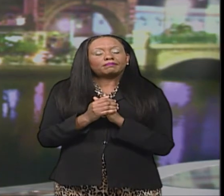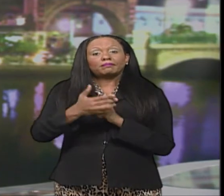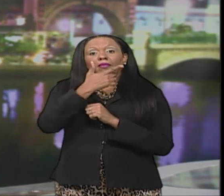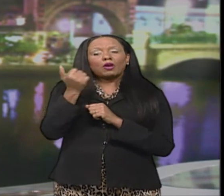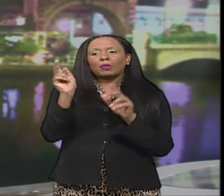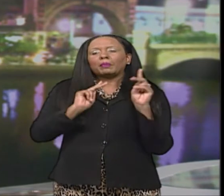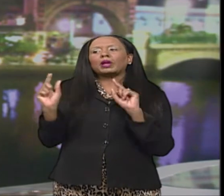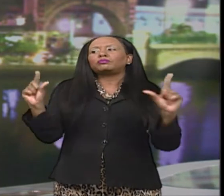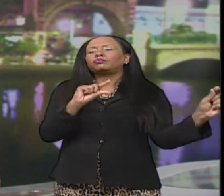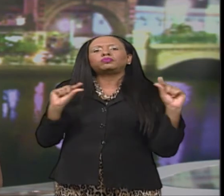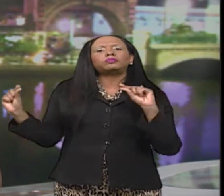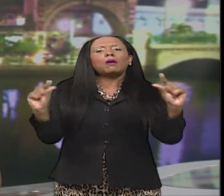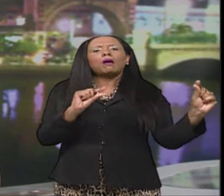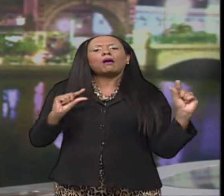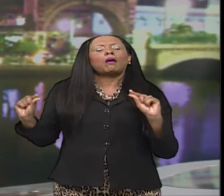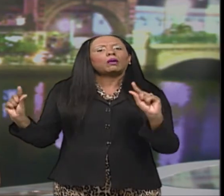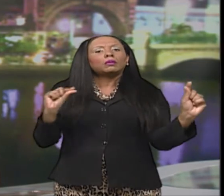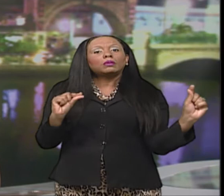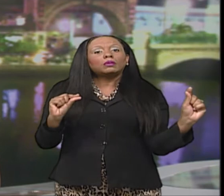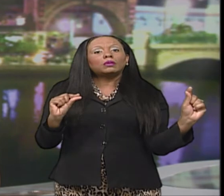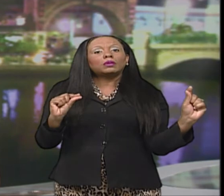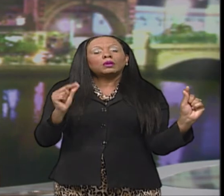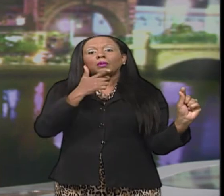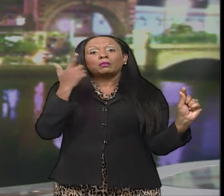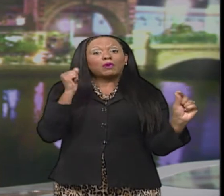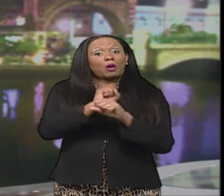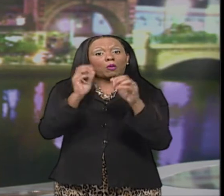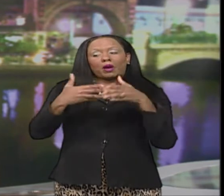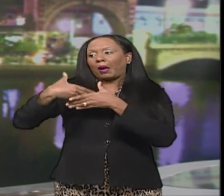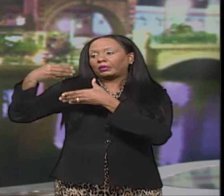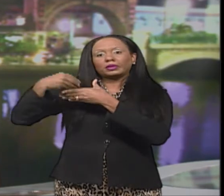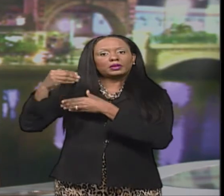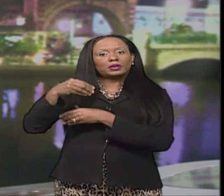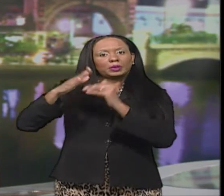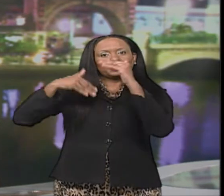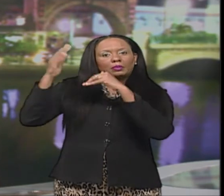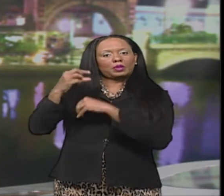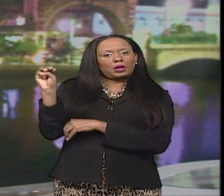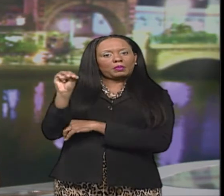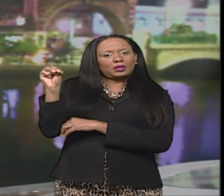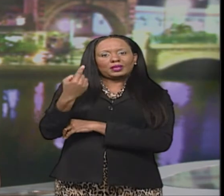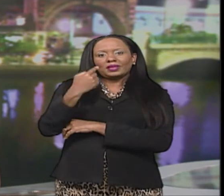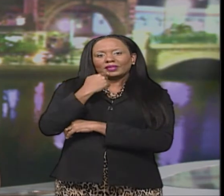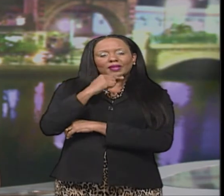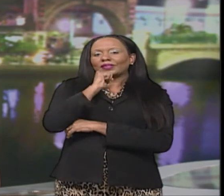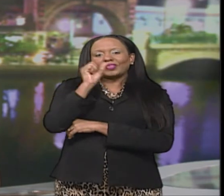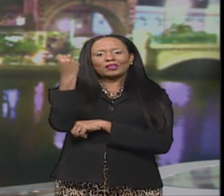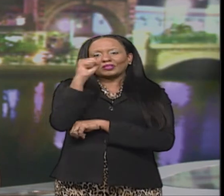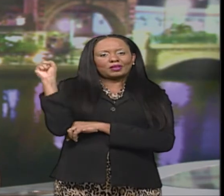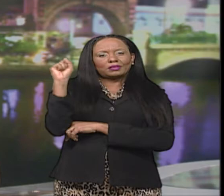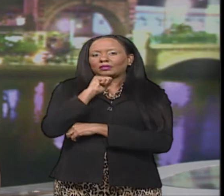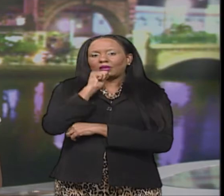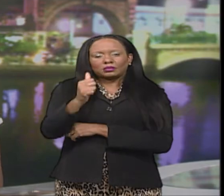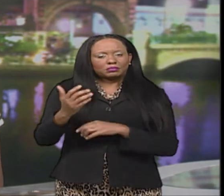clear up brewing speculation after scores of workers were seen outside of the Pine building on Monday. He says what occurred was not a